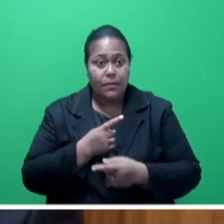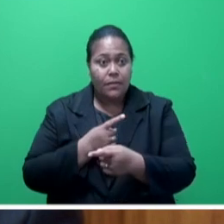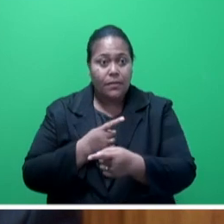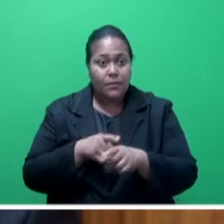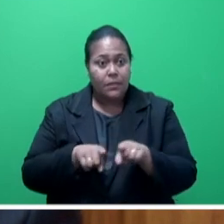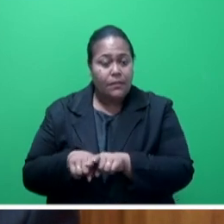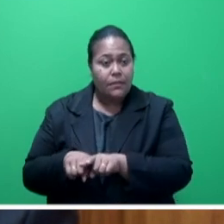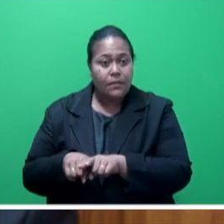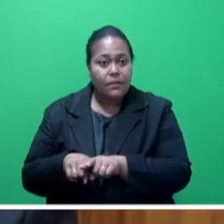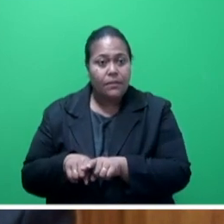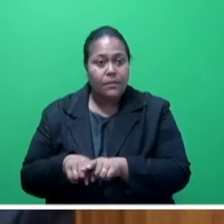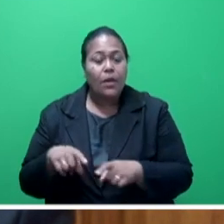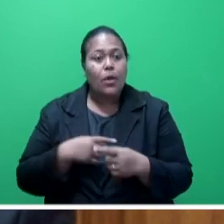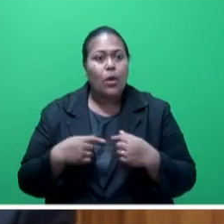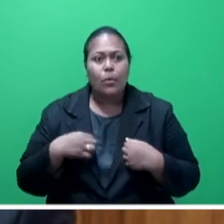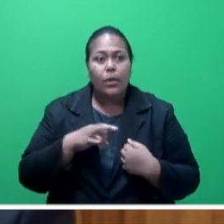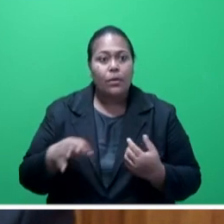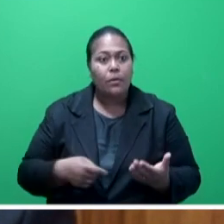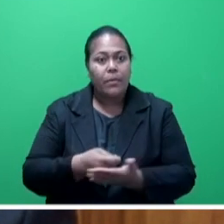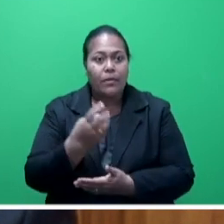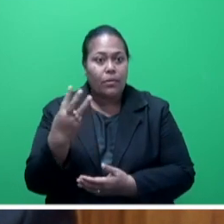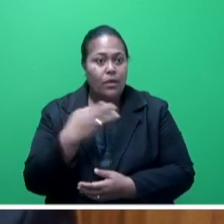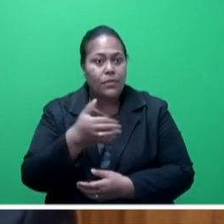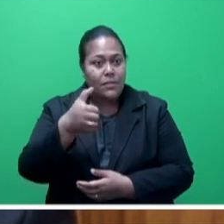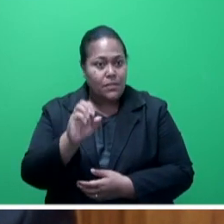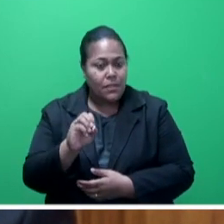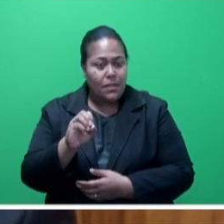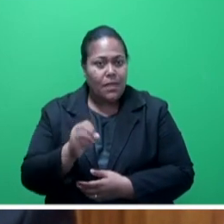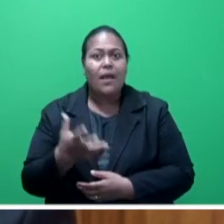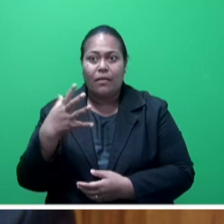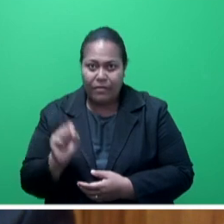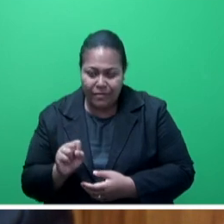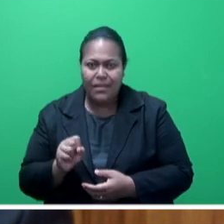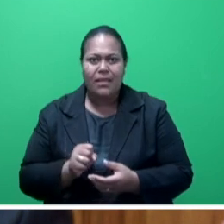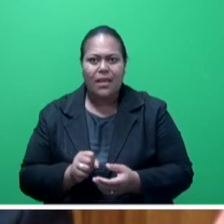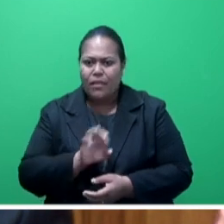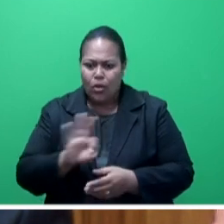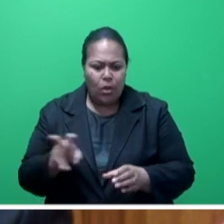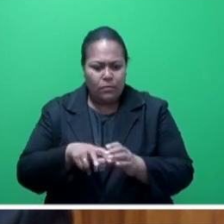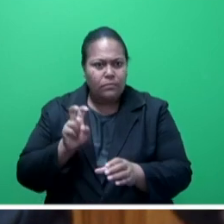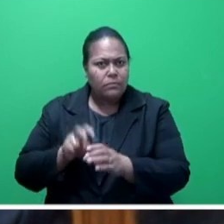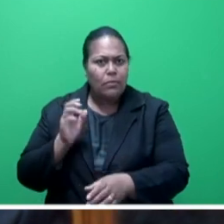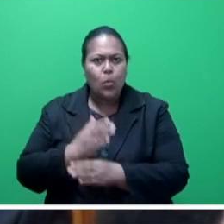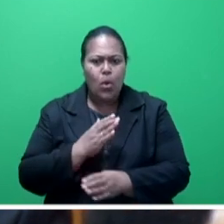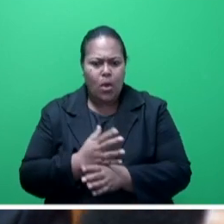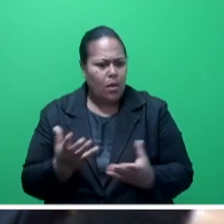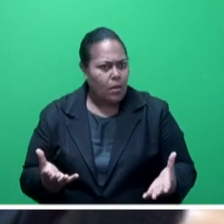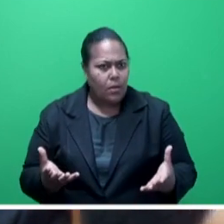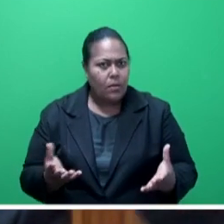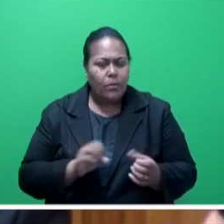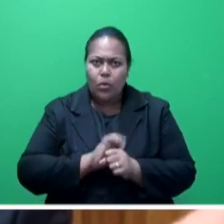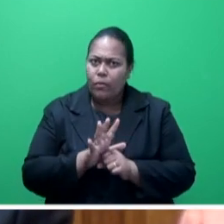they saying that we should not have paid the 360 and the 50 and the unemployment benefits to those who lost their jobs during